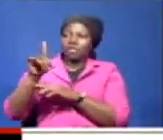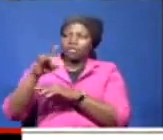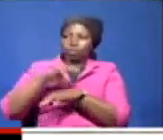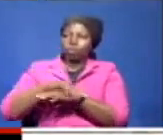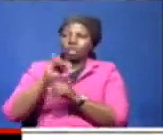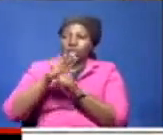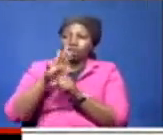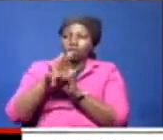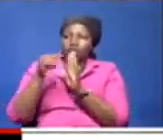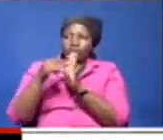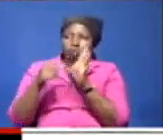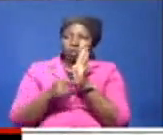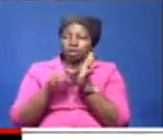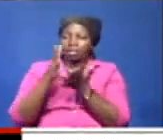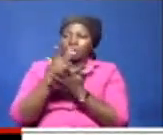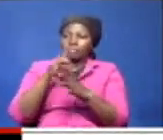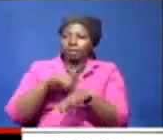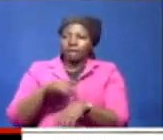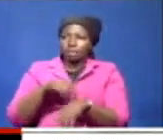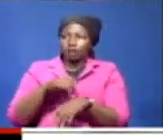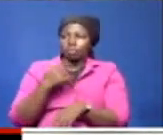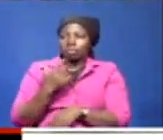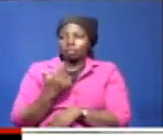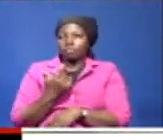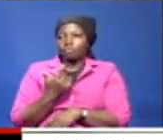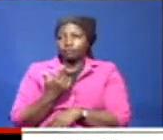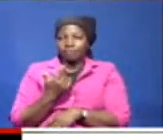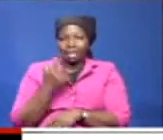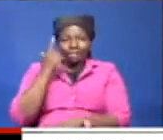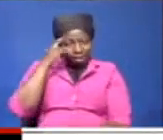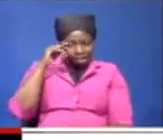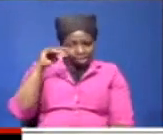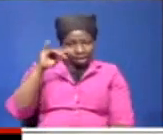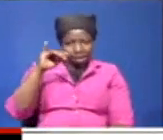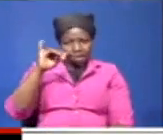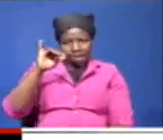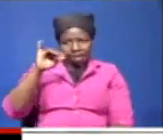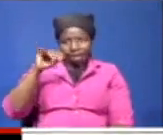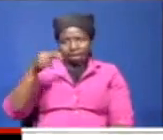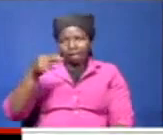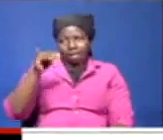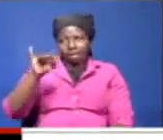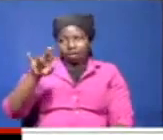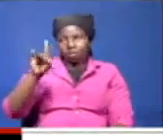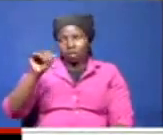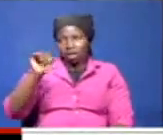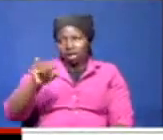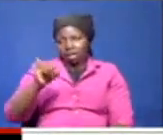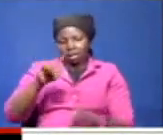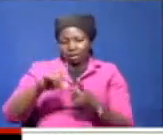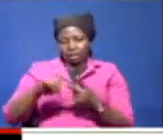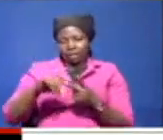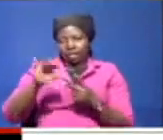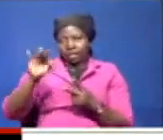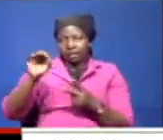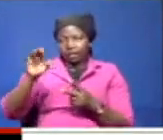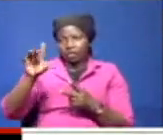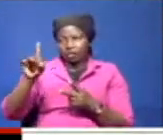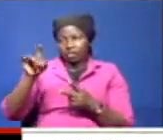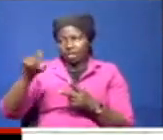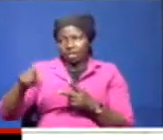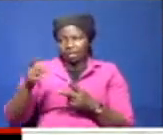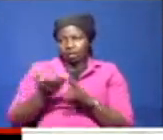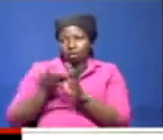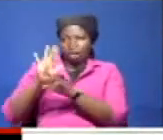So sometimes luck works, but I think Hyundai and Ford need to go back to the drawing board. Well, and I'll tell you, the